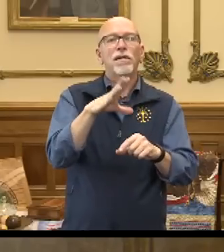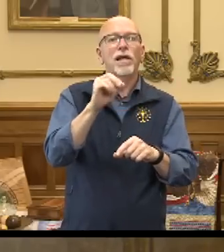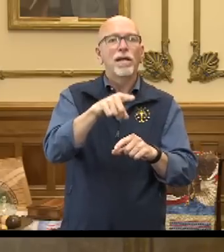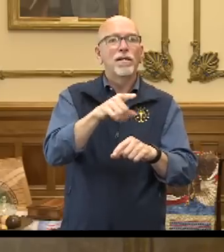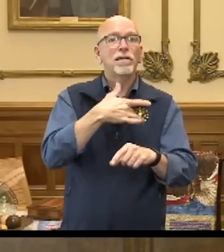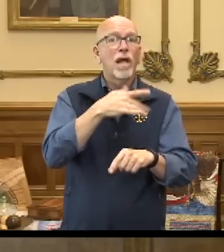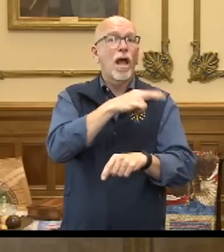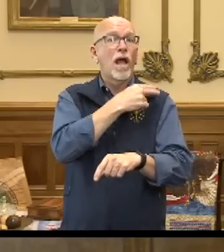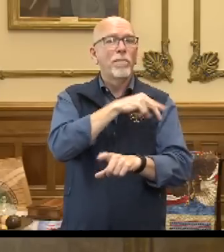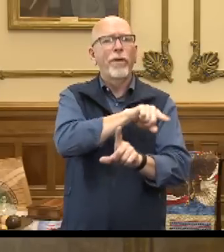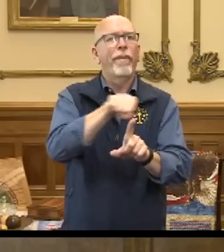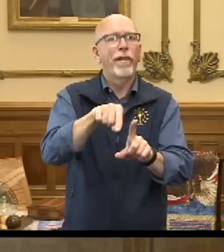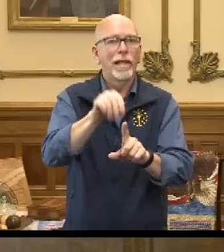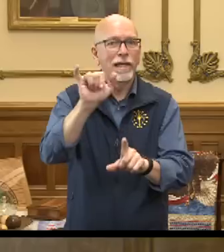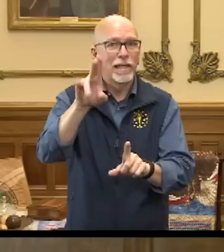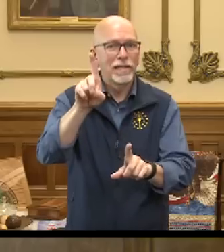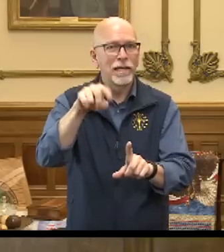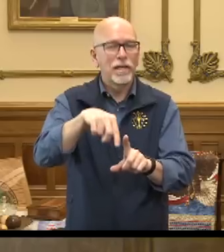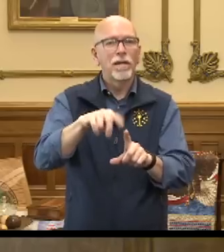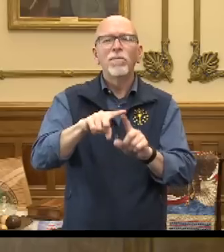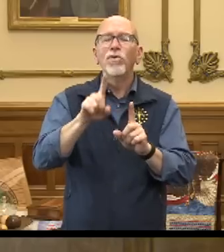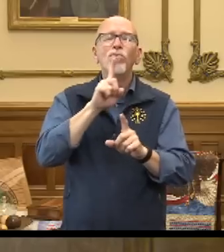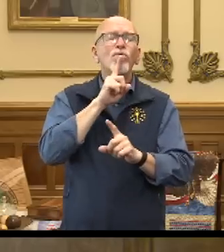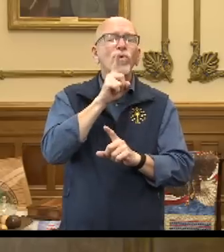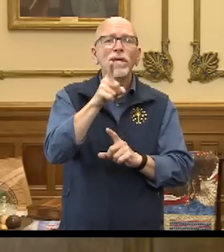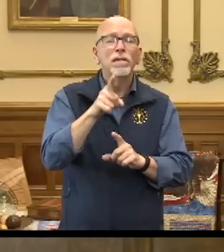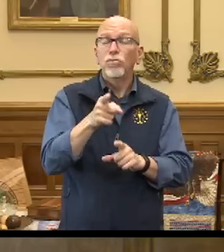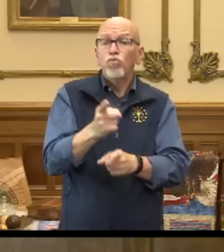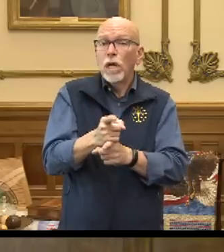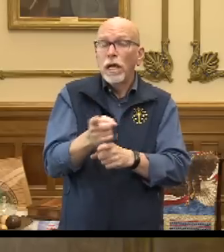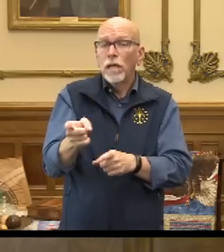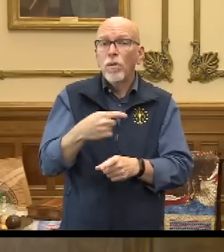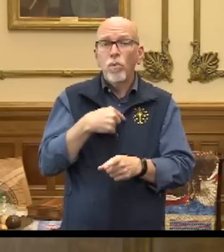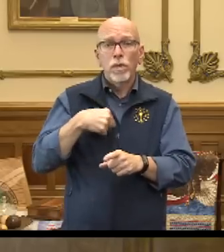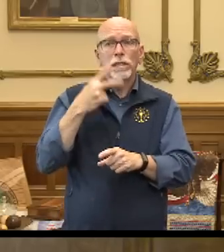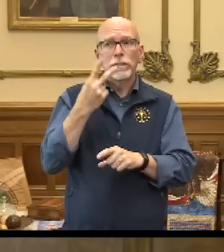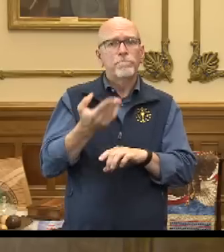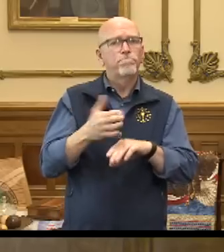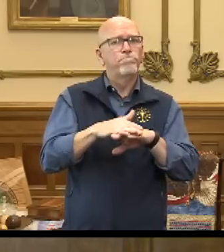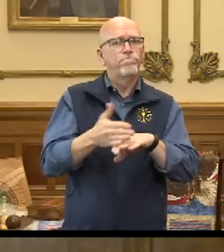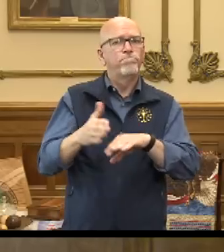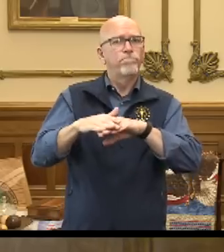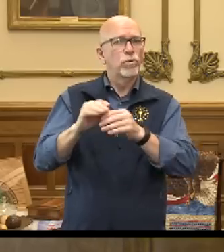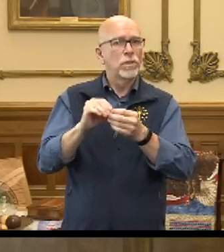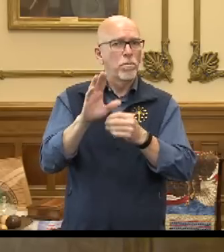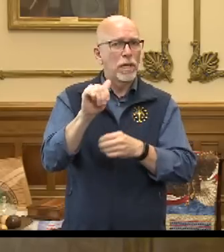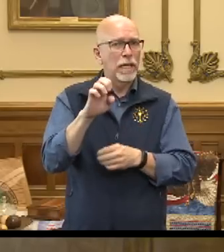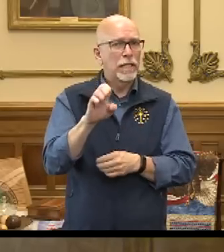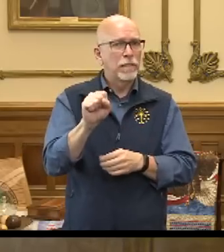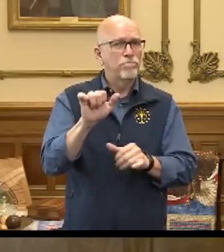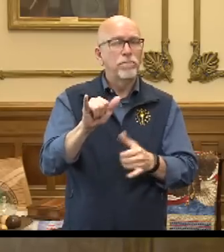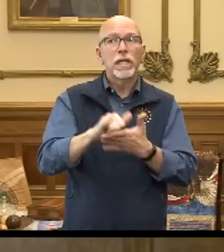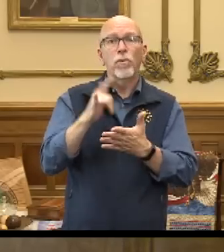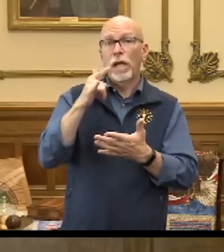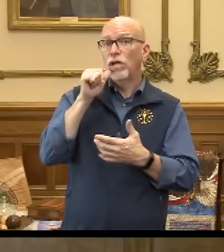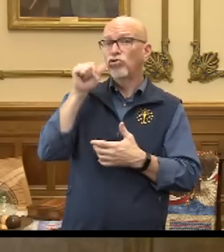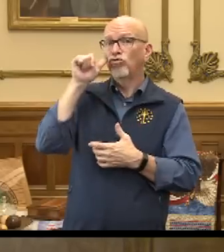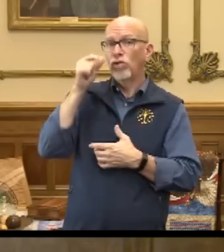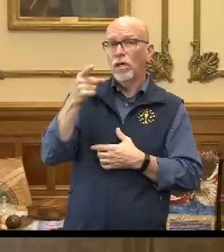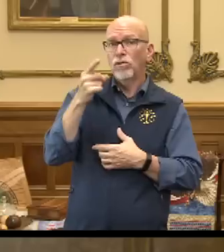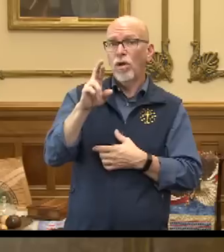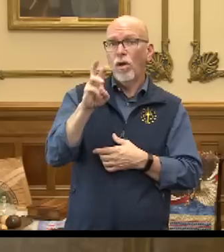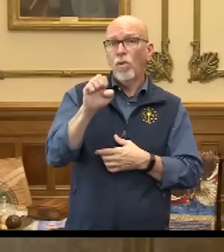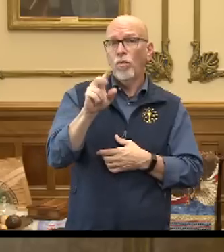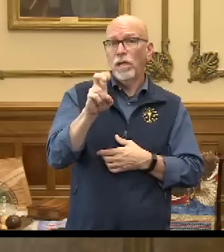in Indiana. But realistically, you're correct. We are seeing an increased number of cases, and that's why yesterday Dr.